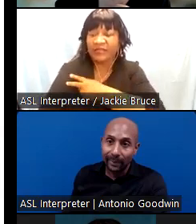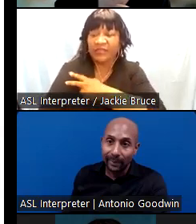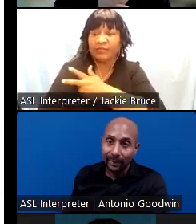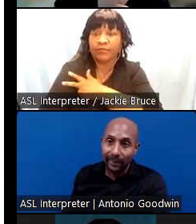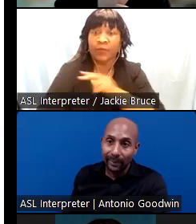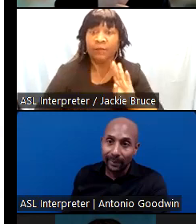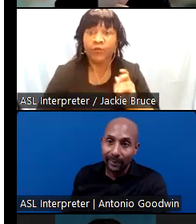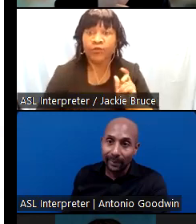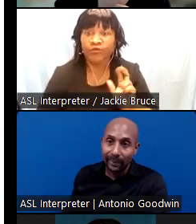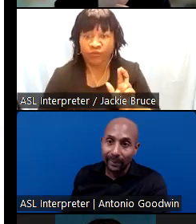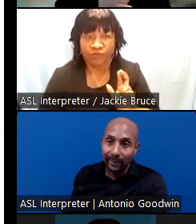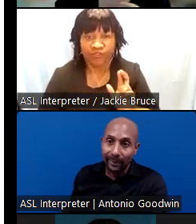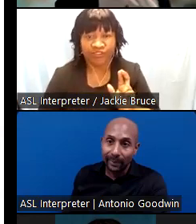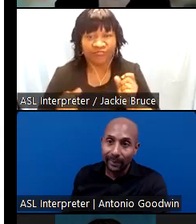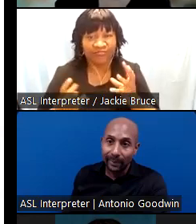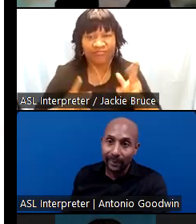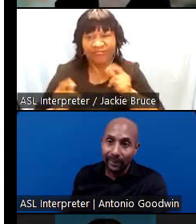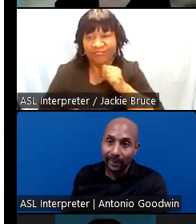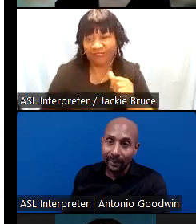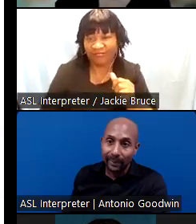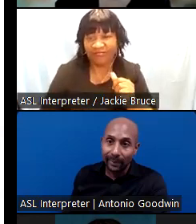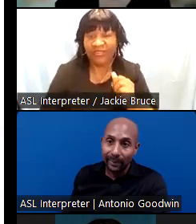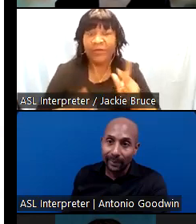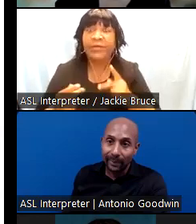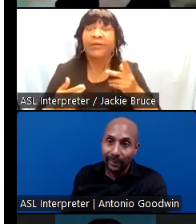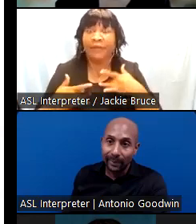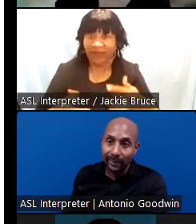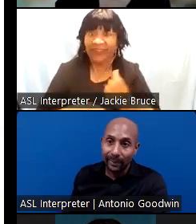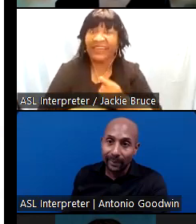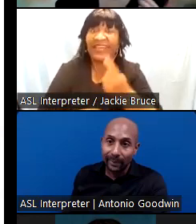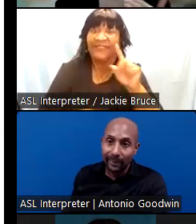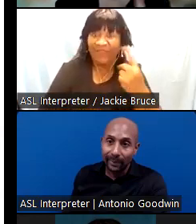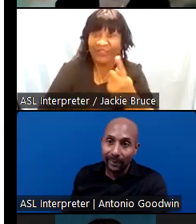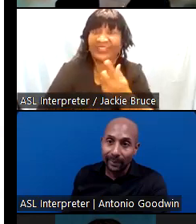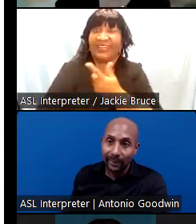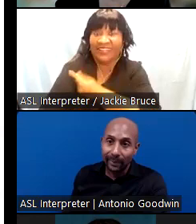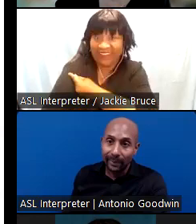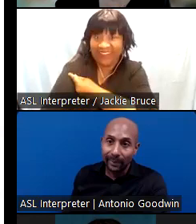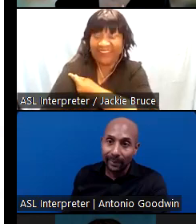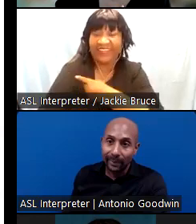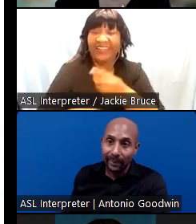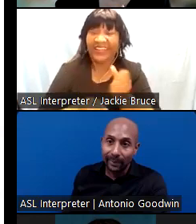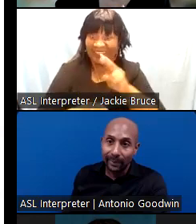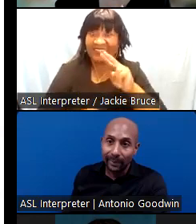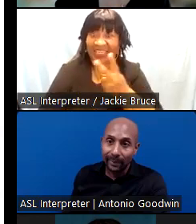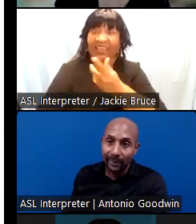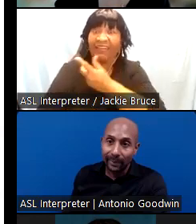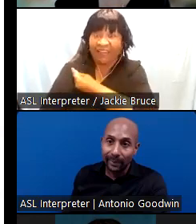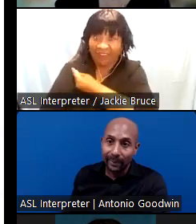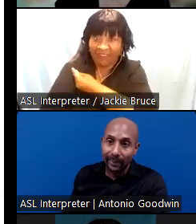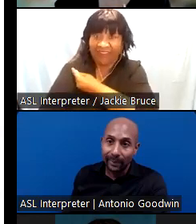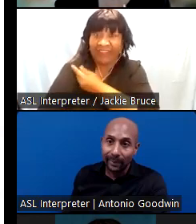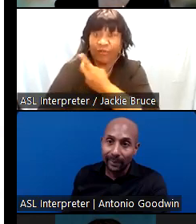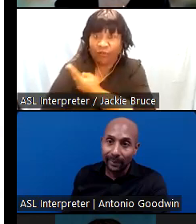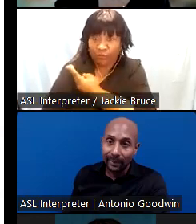rate. People were more likely to get their first booster and then have been less likely to get the second booster.